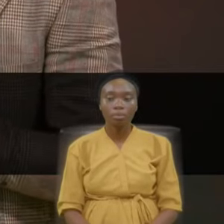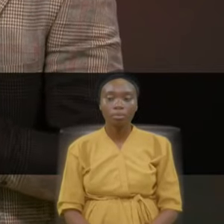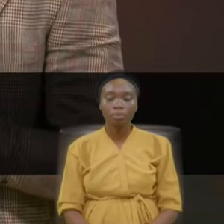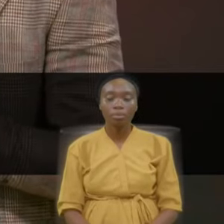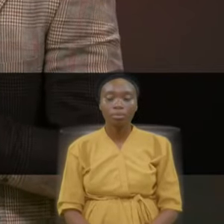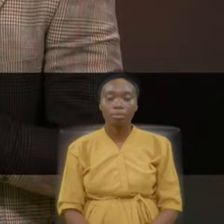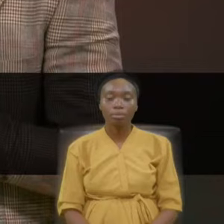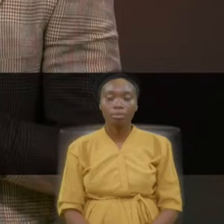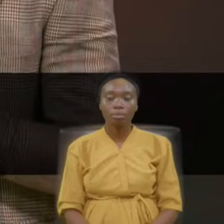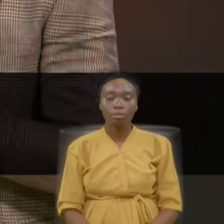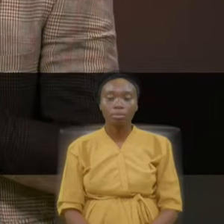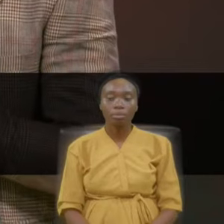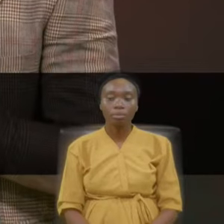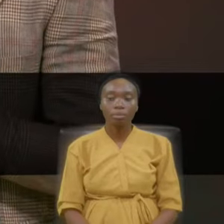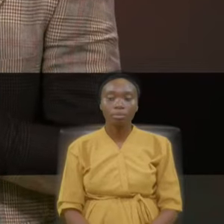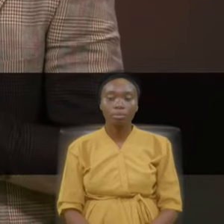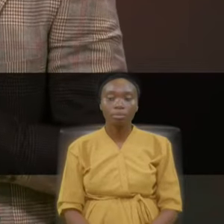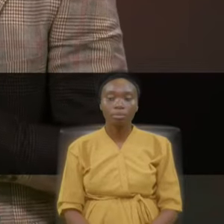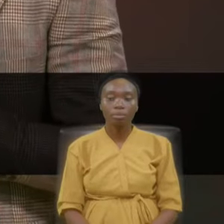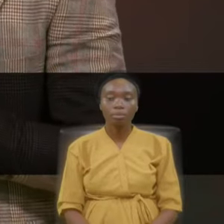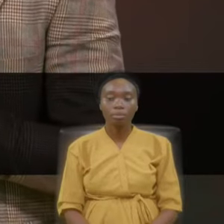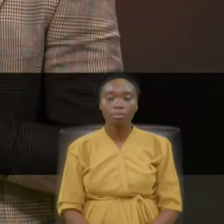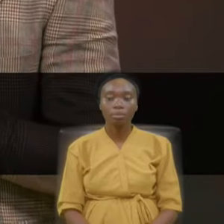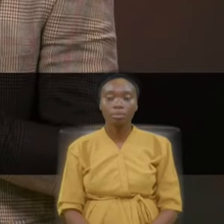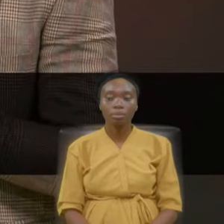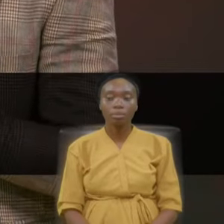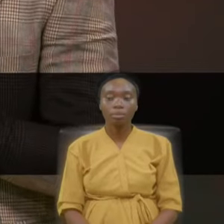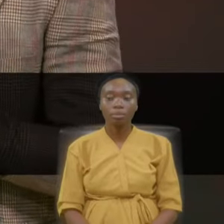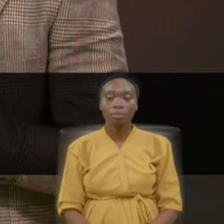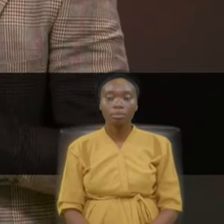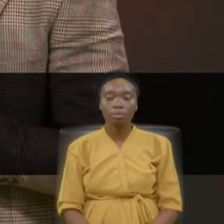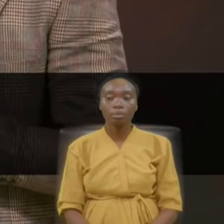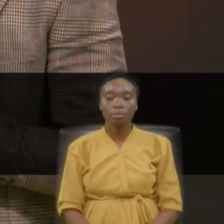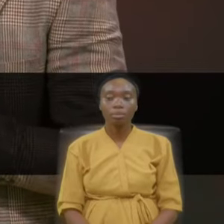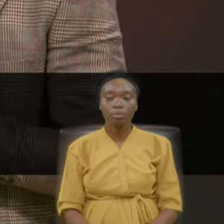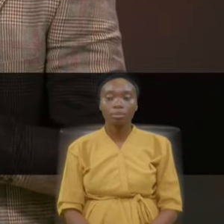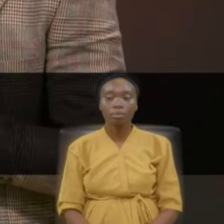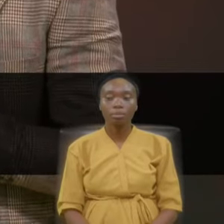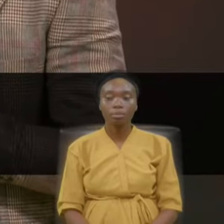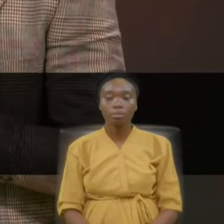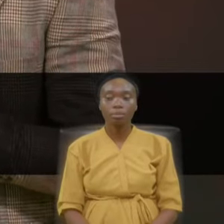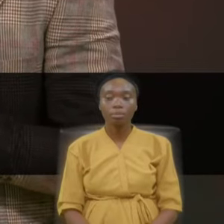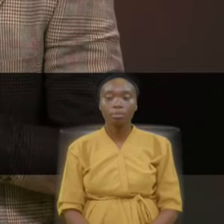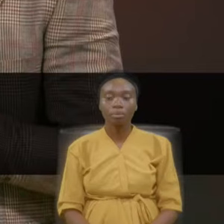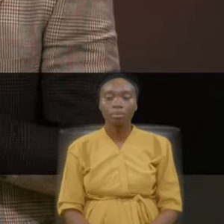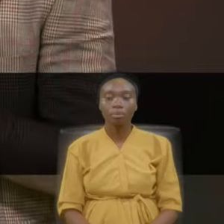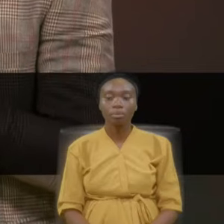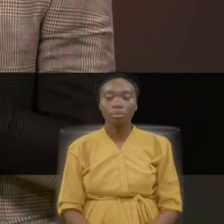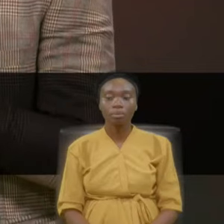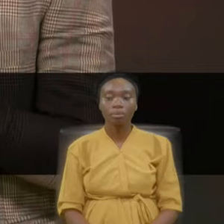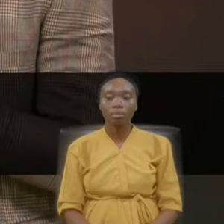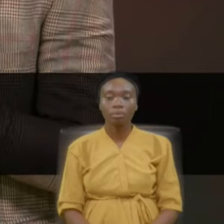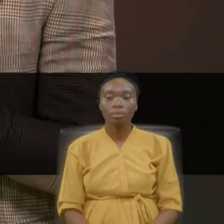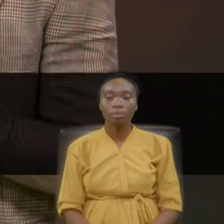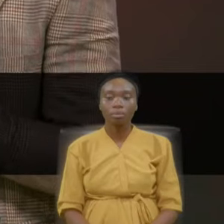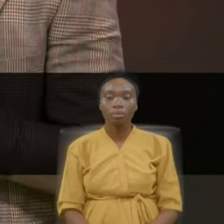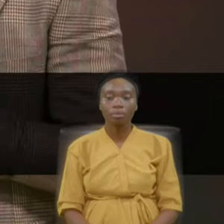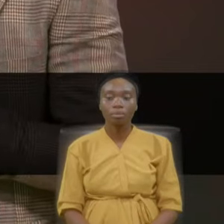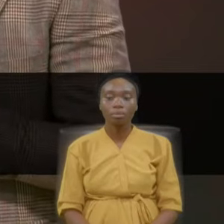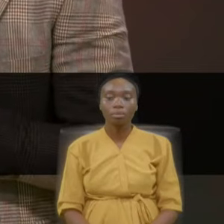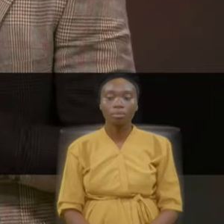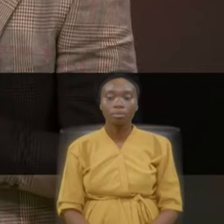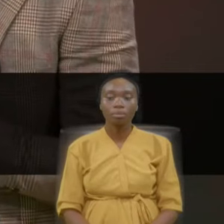the servants who would service bring. Count me with the ransomed who his praises sing. Count